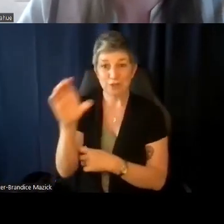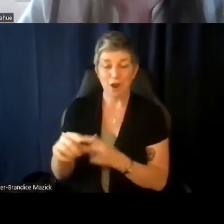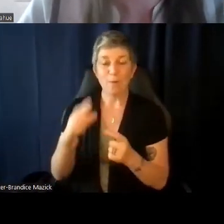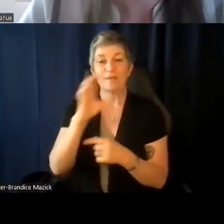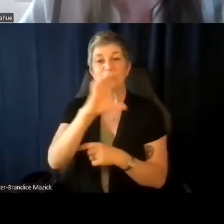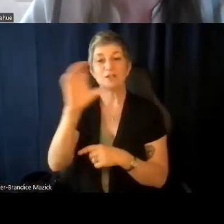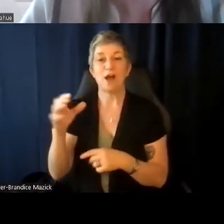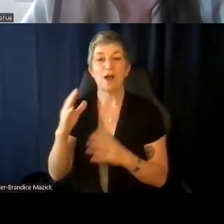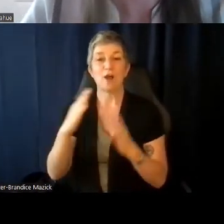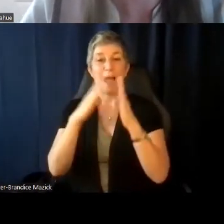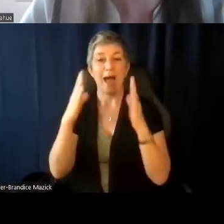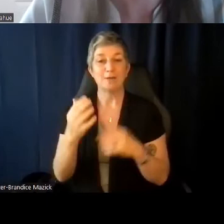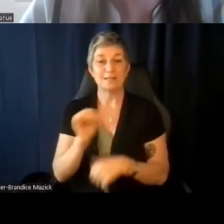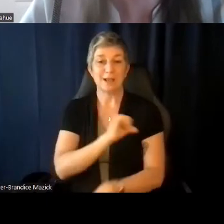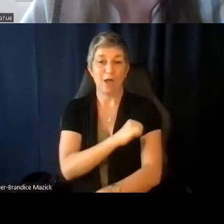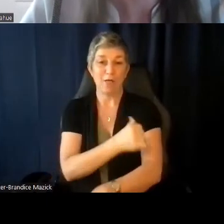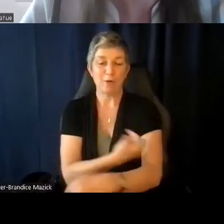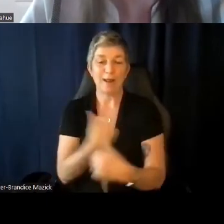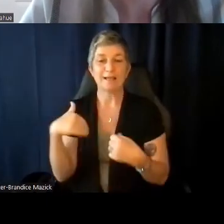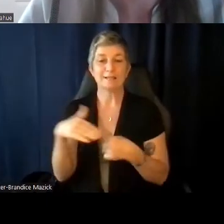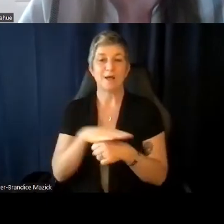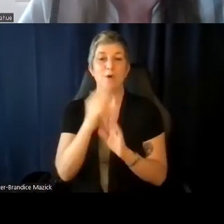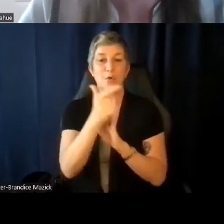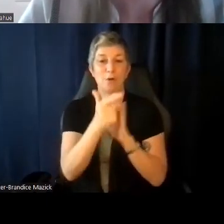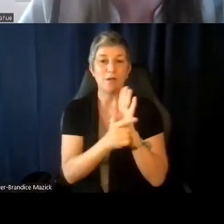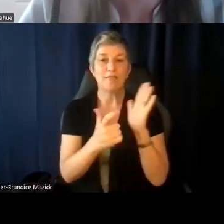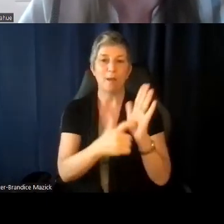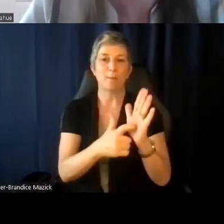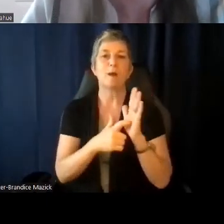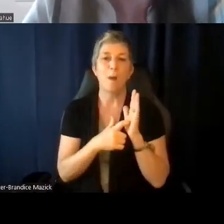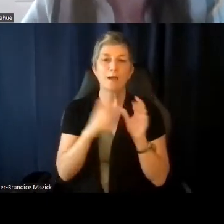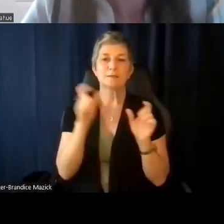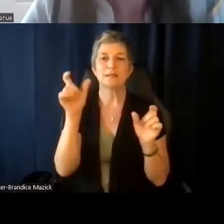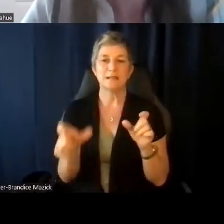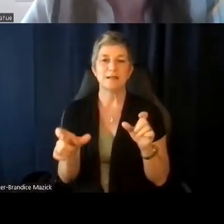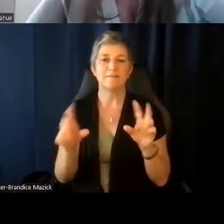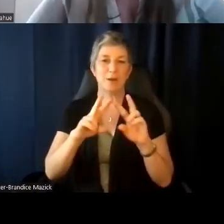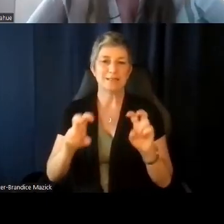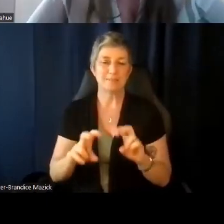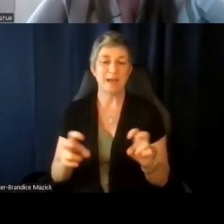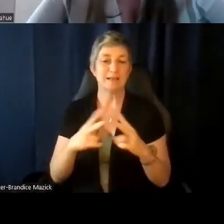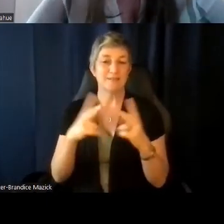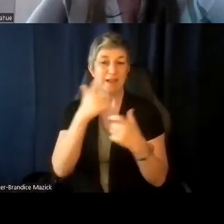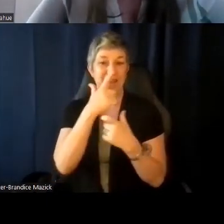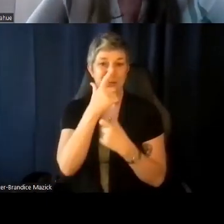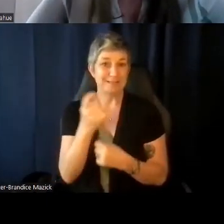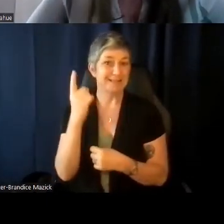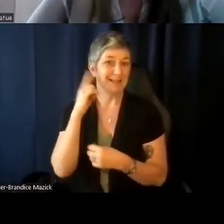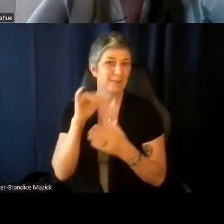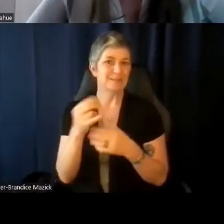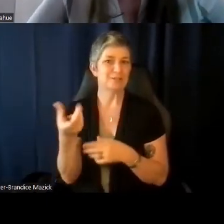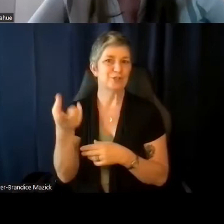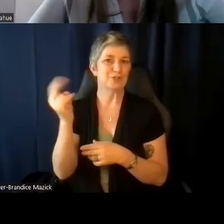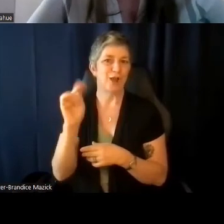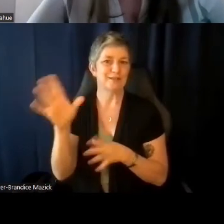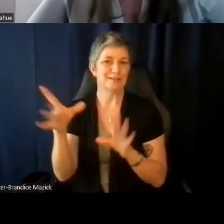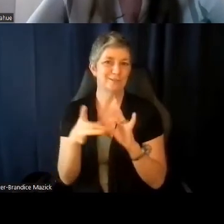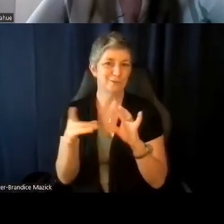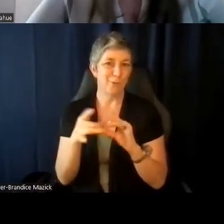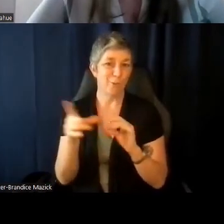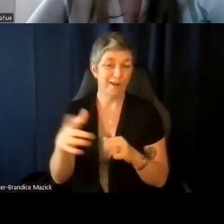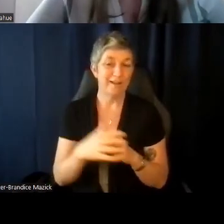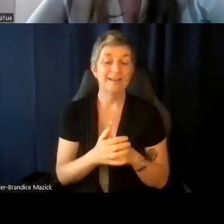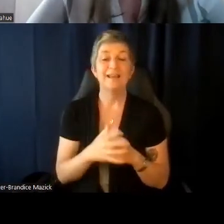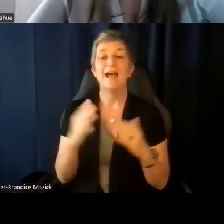Authority is, which has a local law that requires an individual assessment. So I was very interested to hear Mr. Johnson's story, and fair